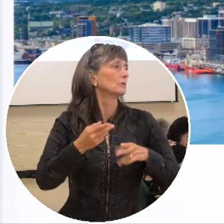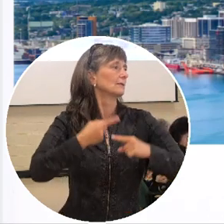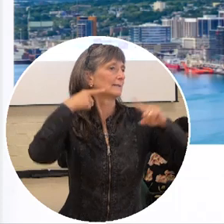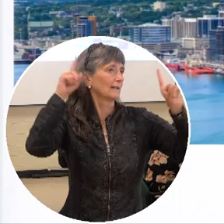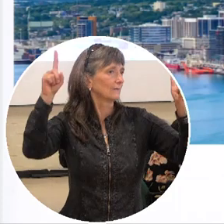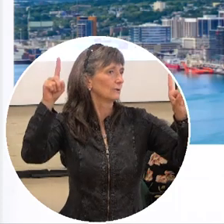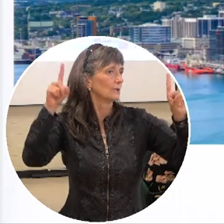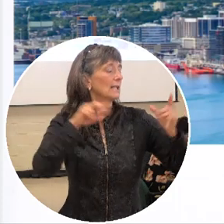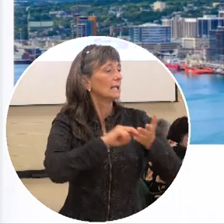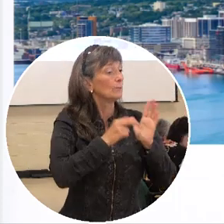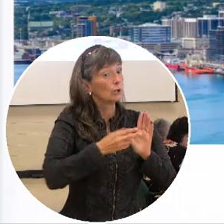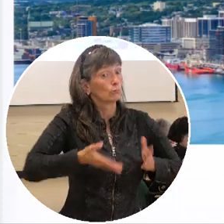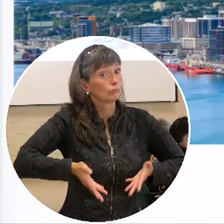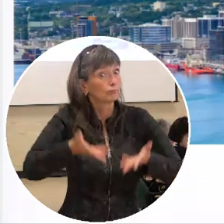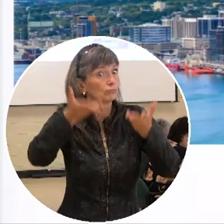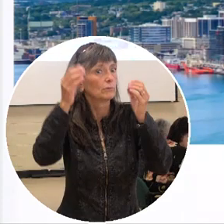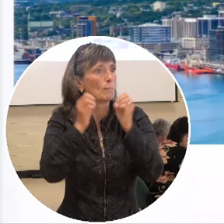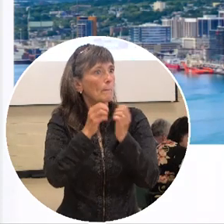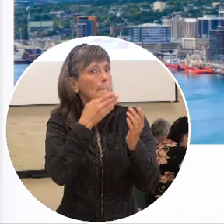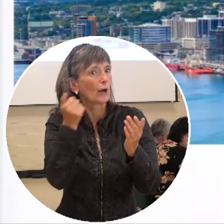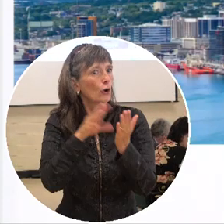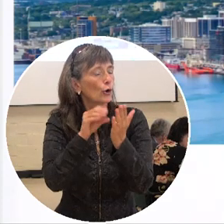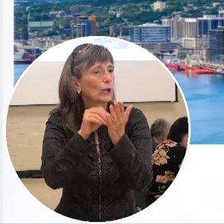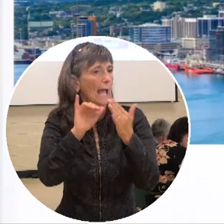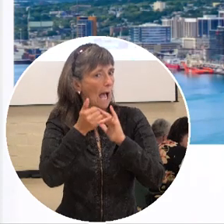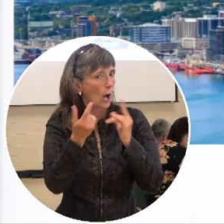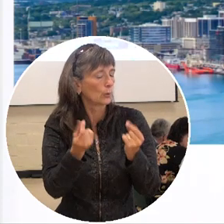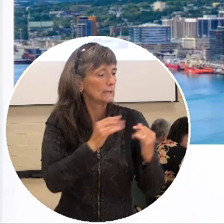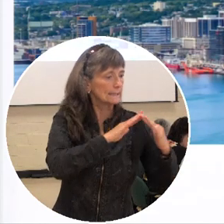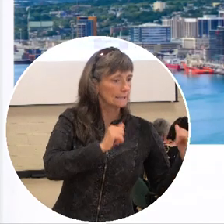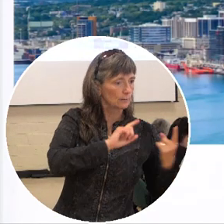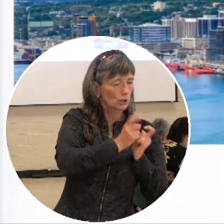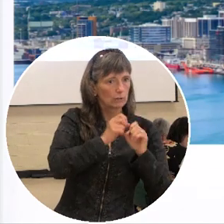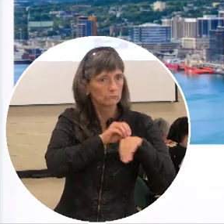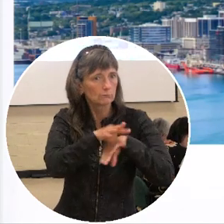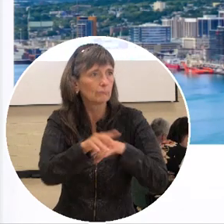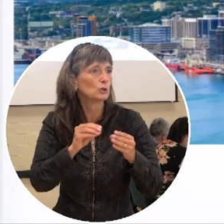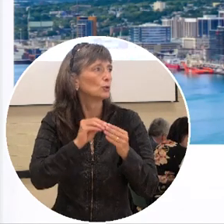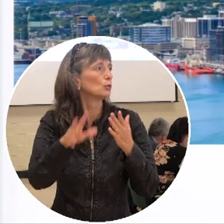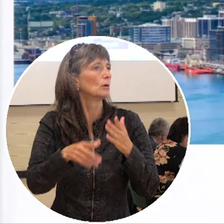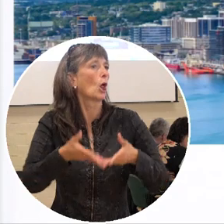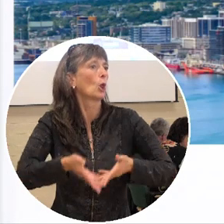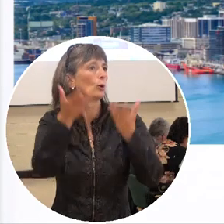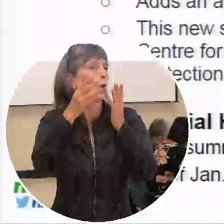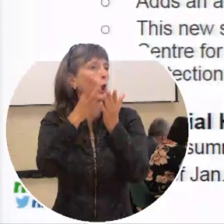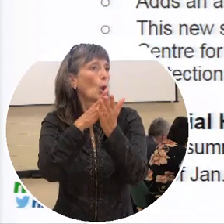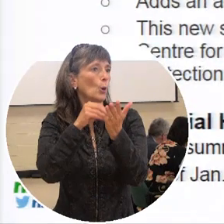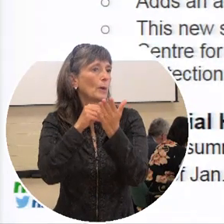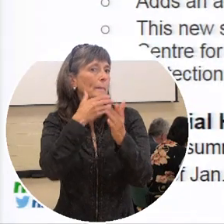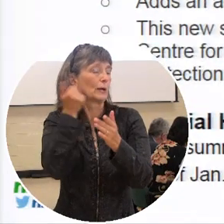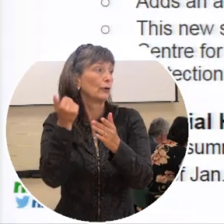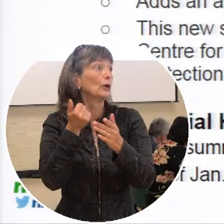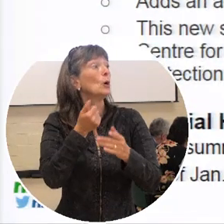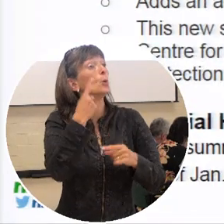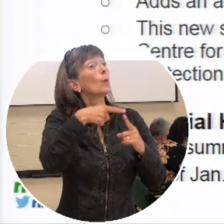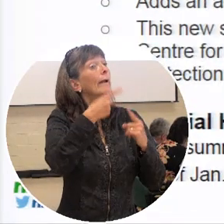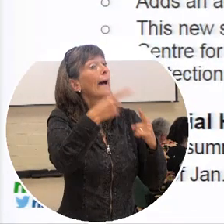decisions to accelerate student learning. So we're very excited about that, and that's coming in April, late April.